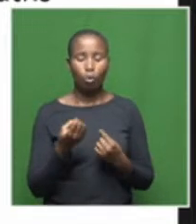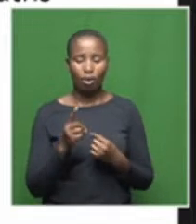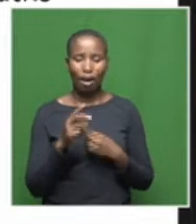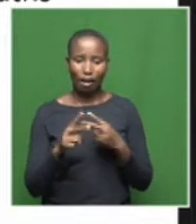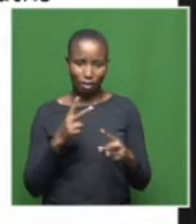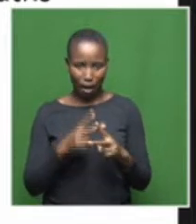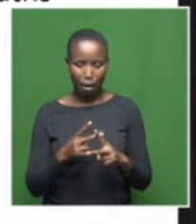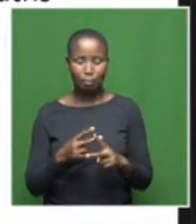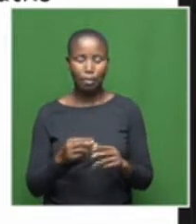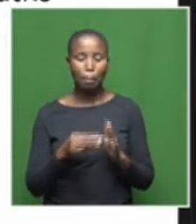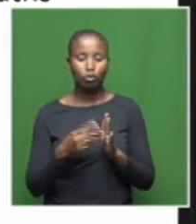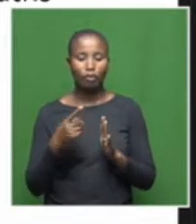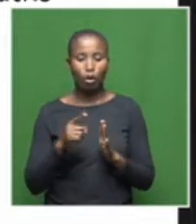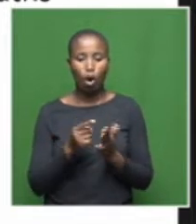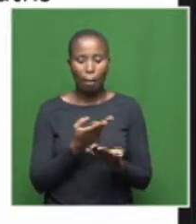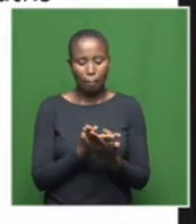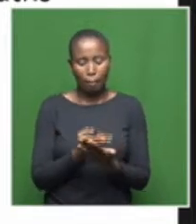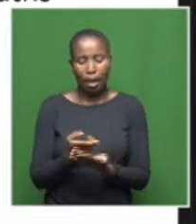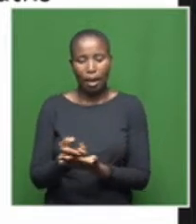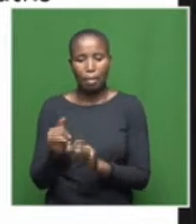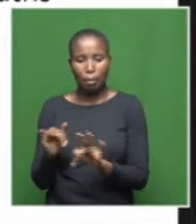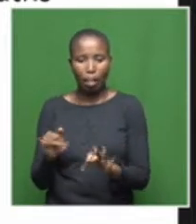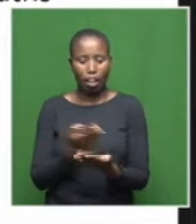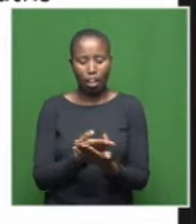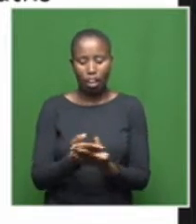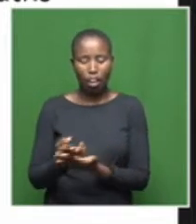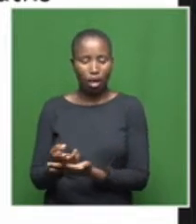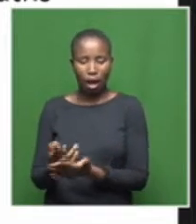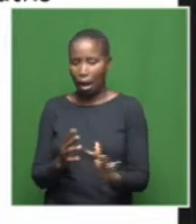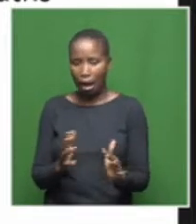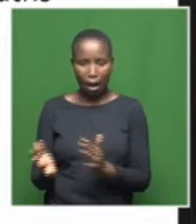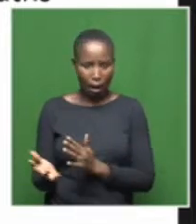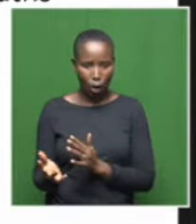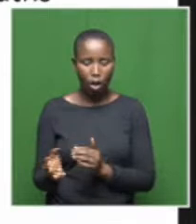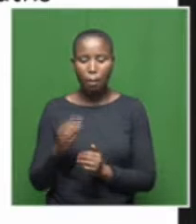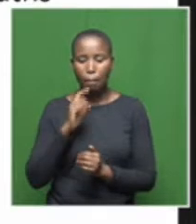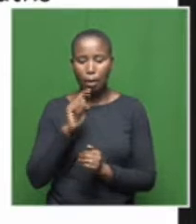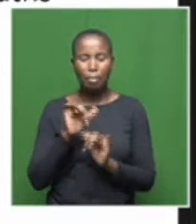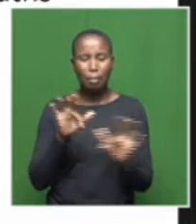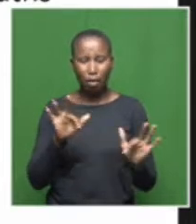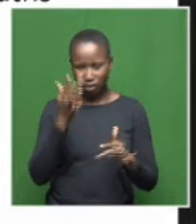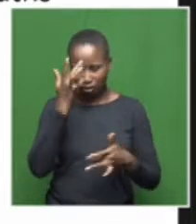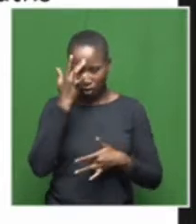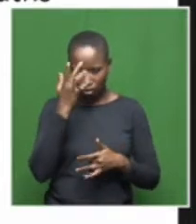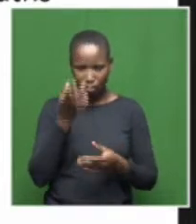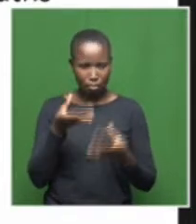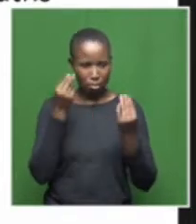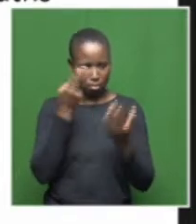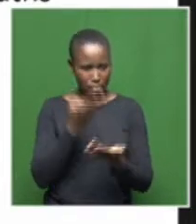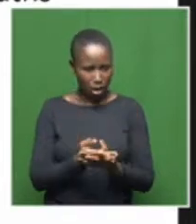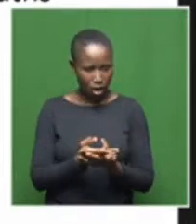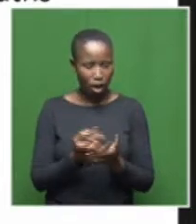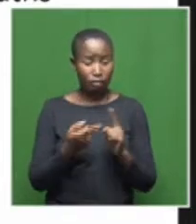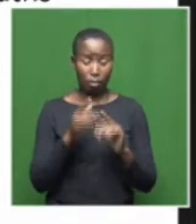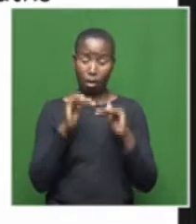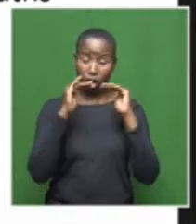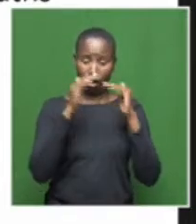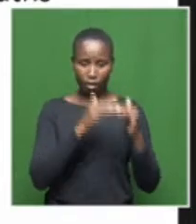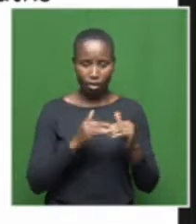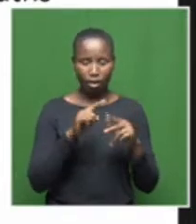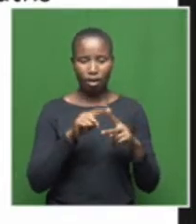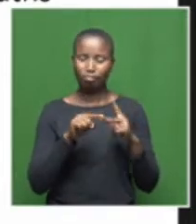on patient level data, hospitals are able to report on the number of patients admitted in high care, standard care,